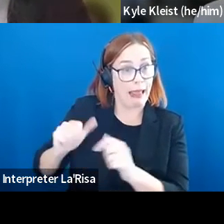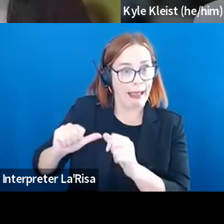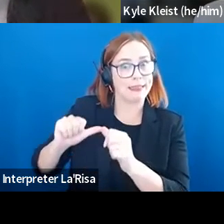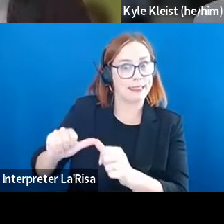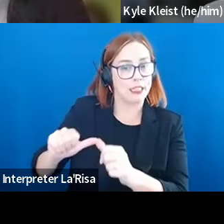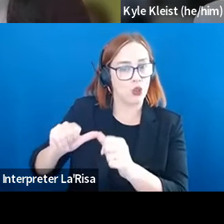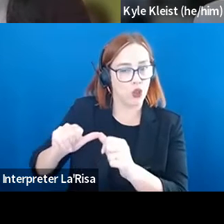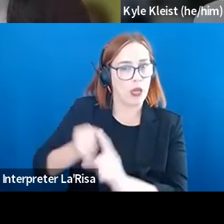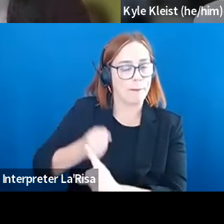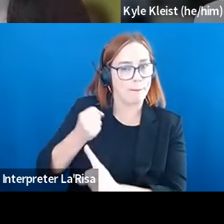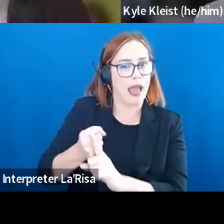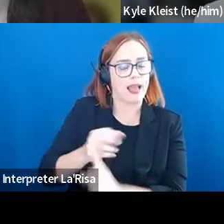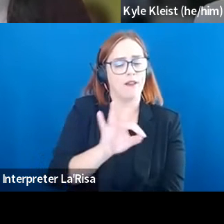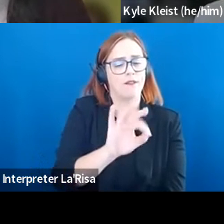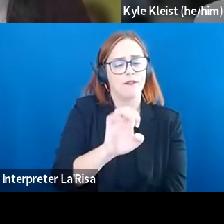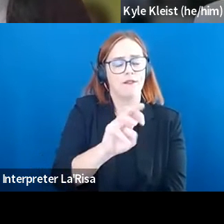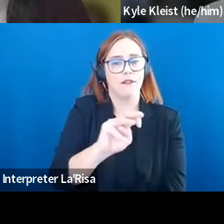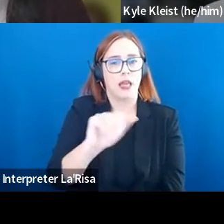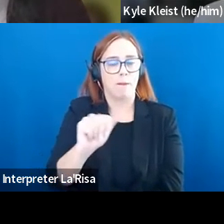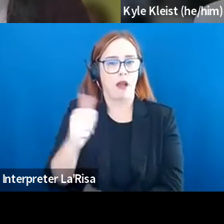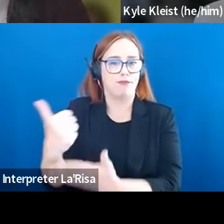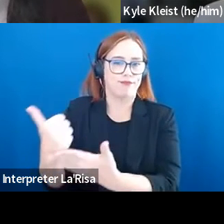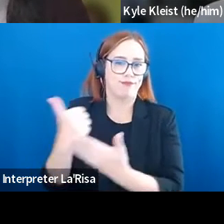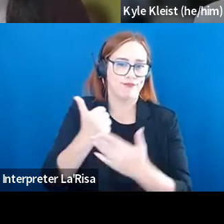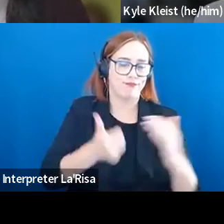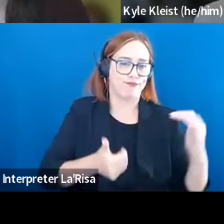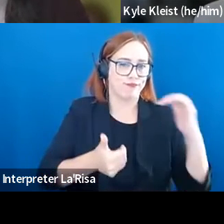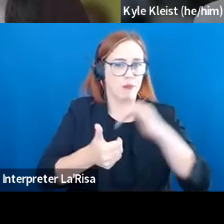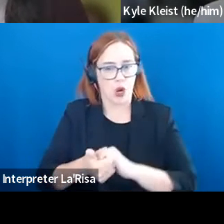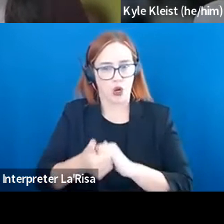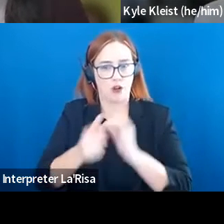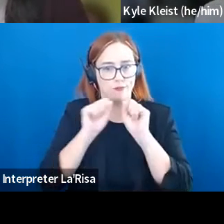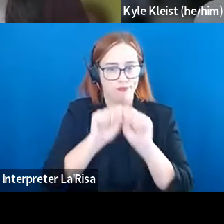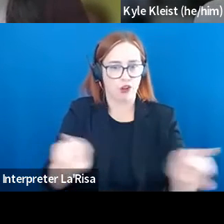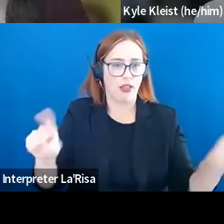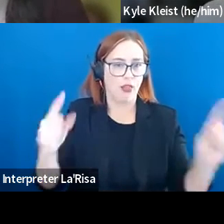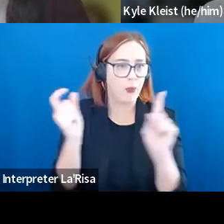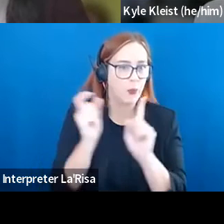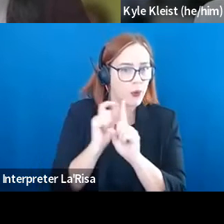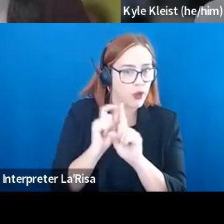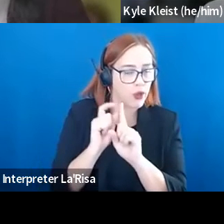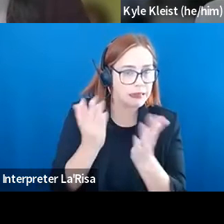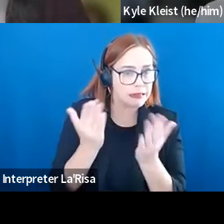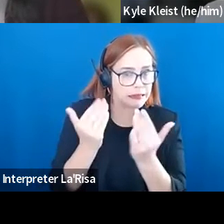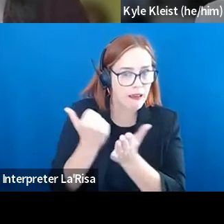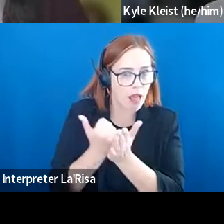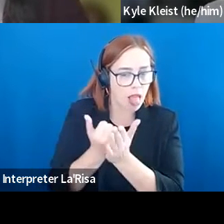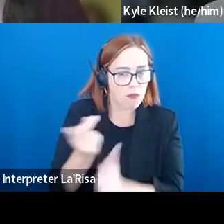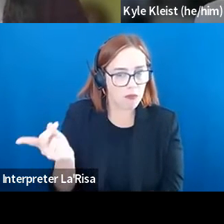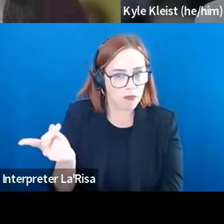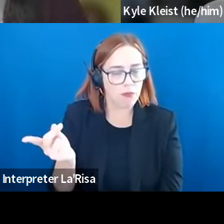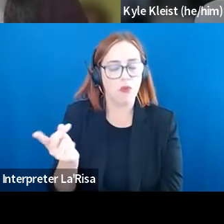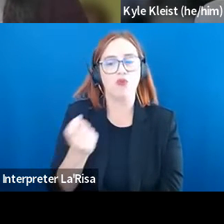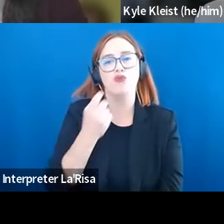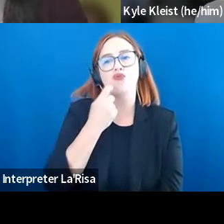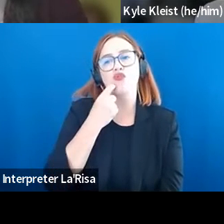partner in this, trying to get the word out. But we recently had need of reaching out to partners in our